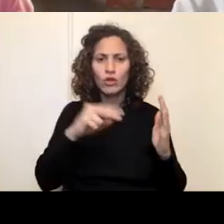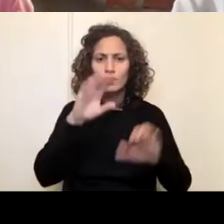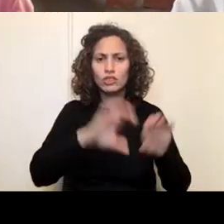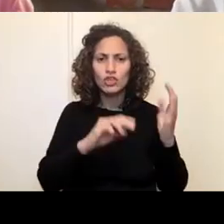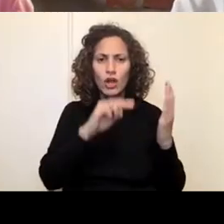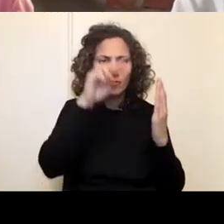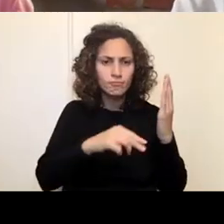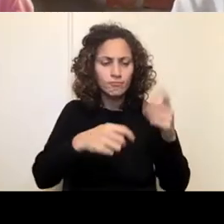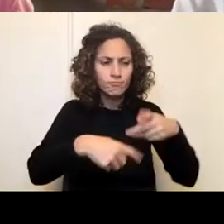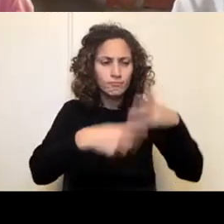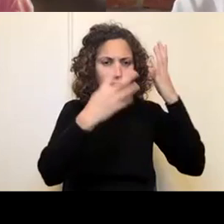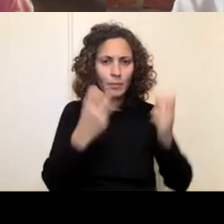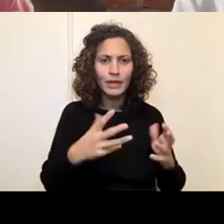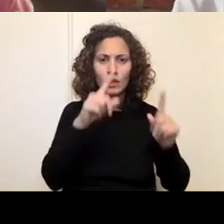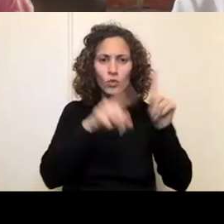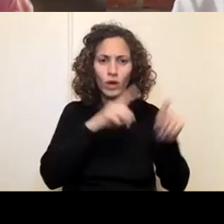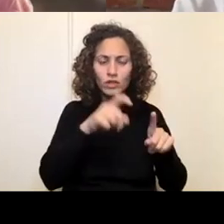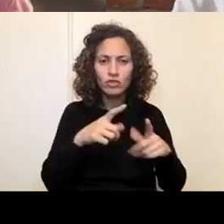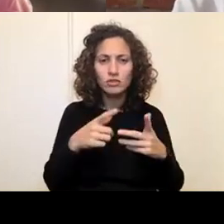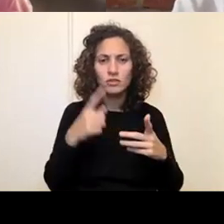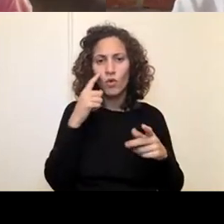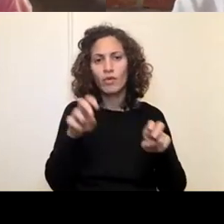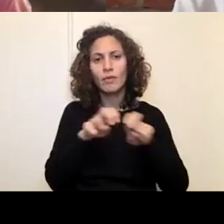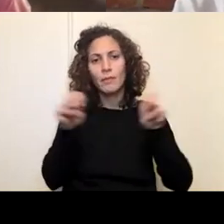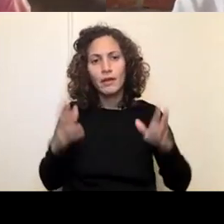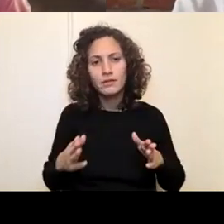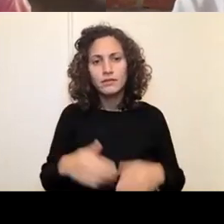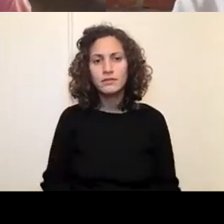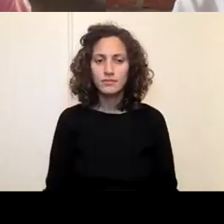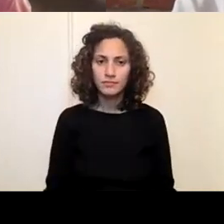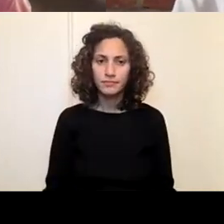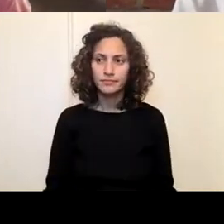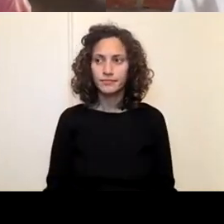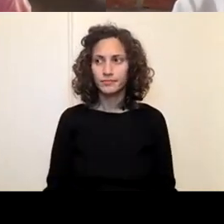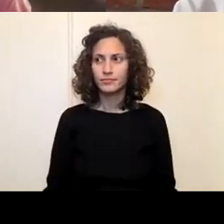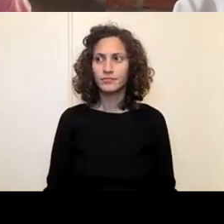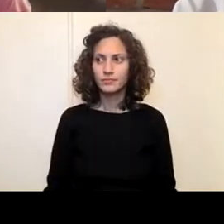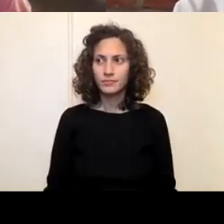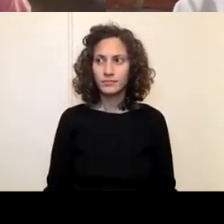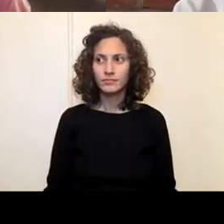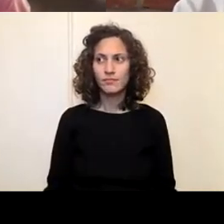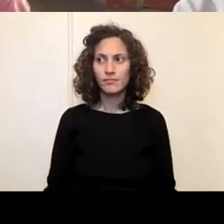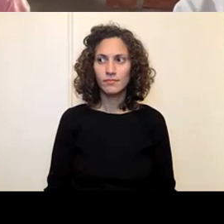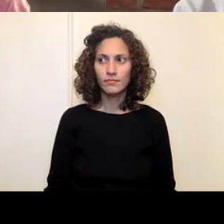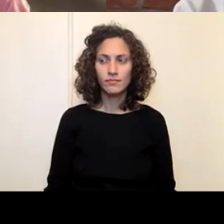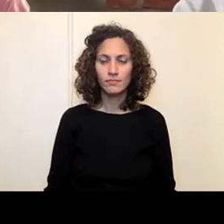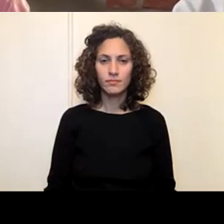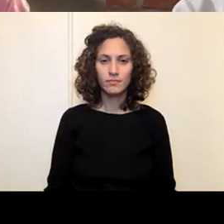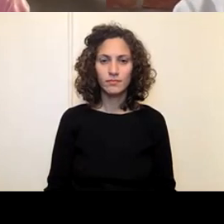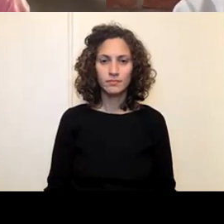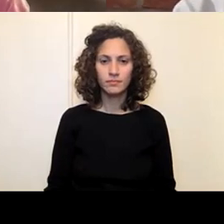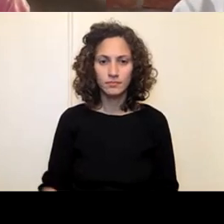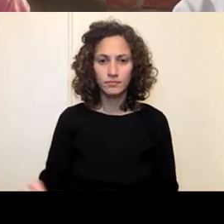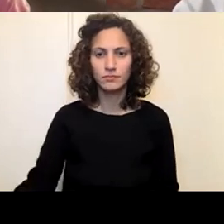If anyone has any questions for the panelists, feel free to ask them now.